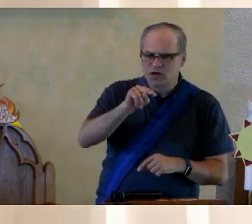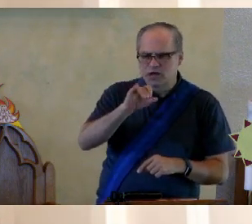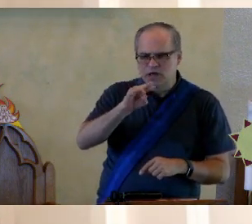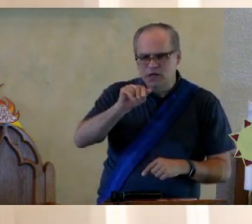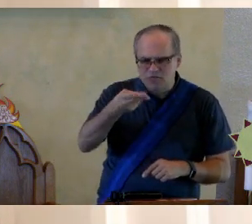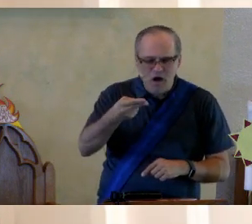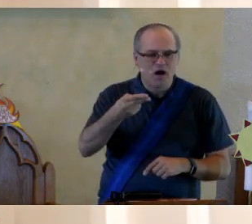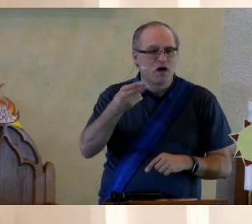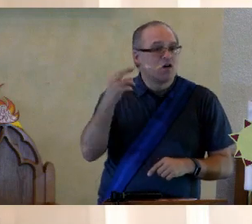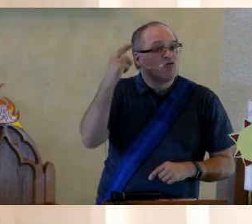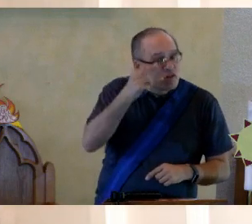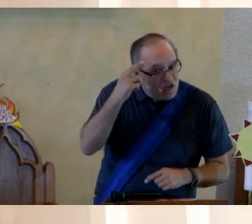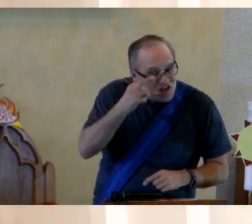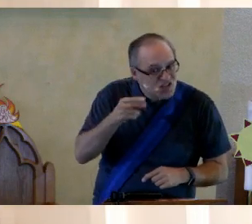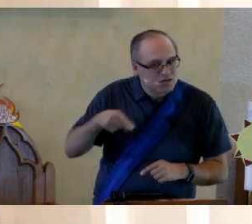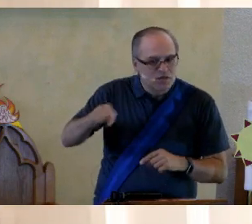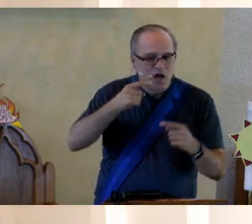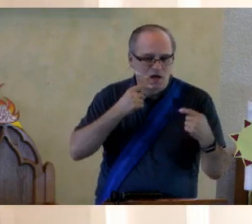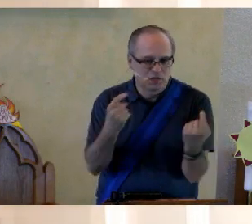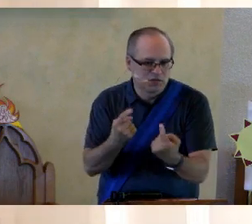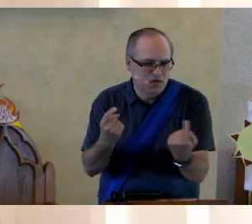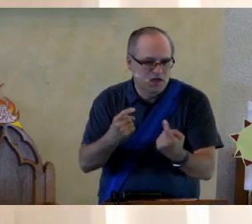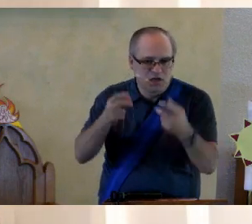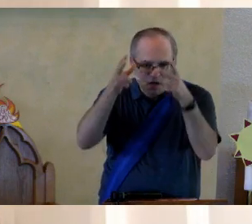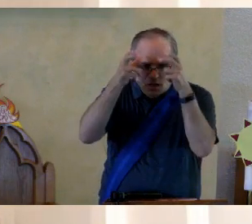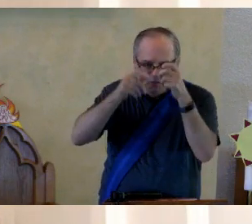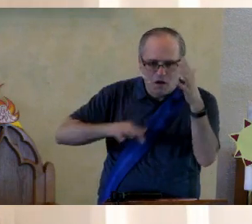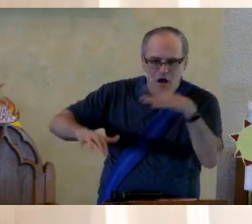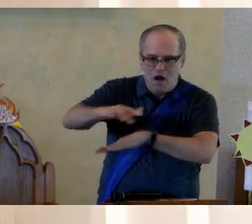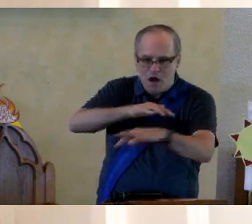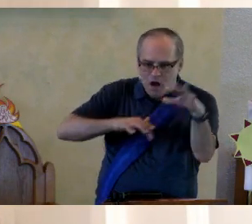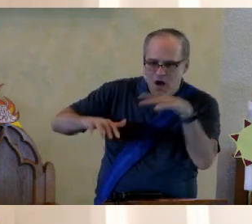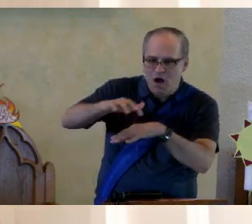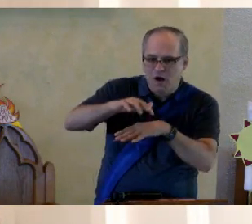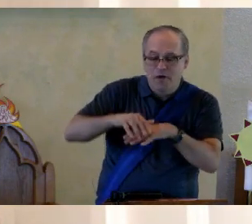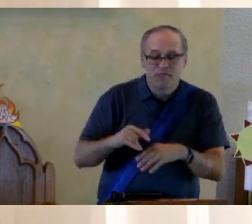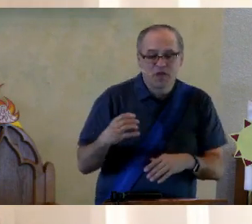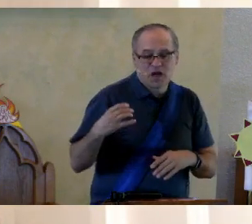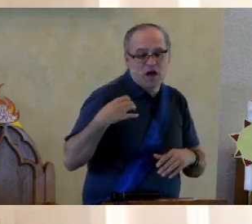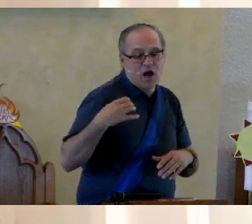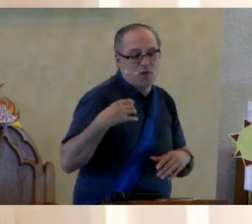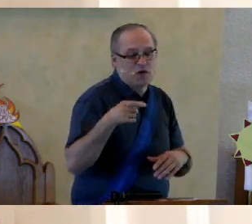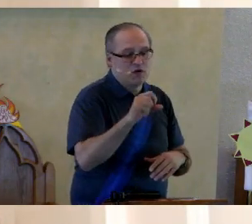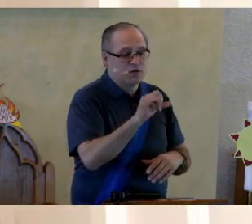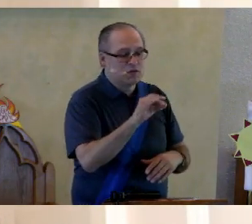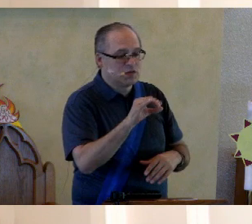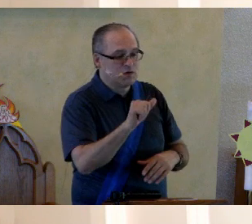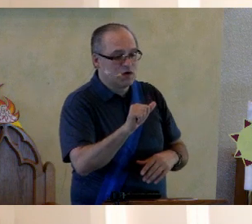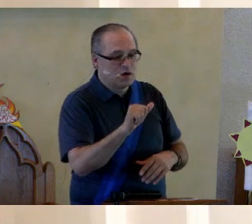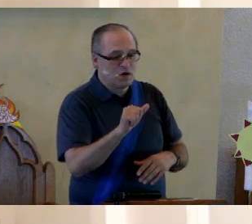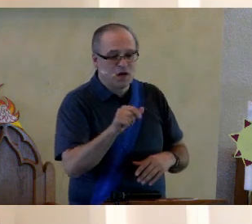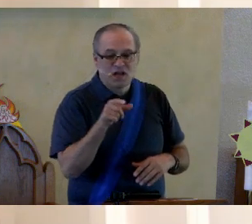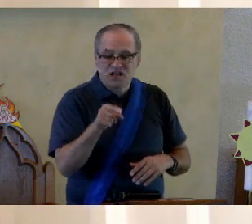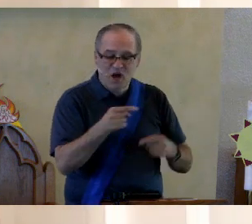up before the Lord. Nineveh was the capital of Assyria and was the arch enemy of